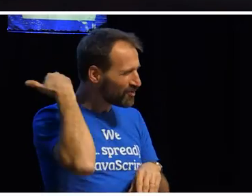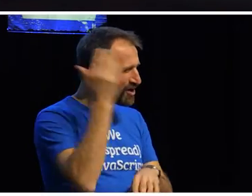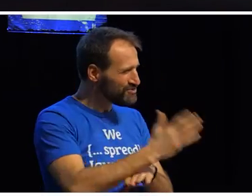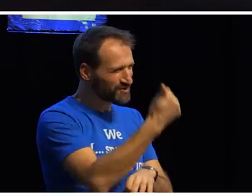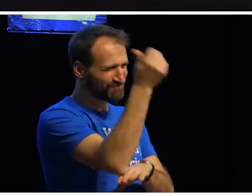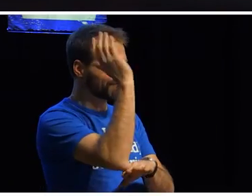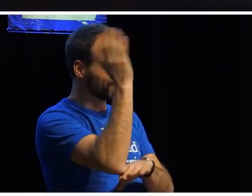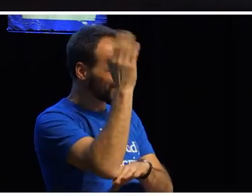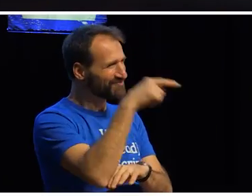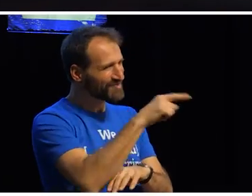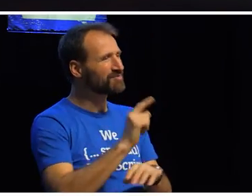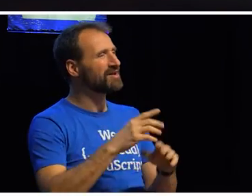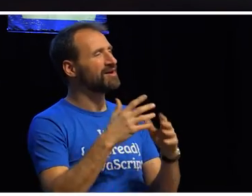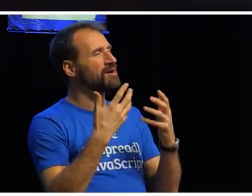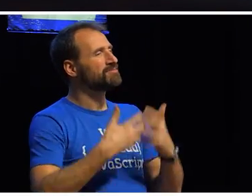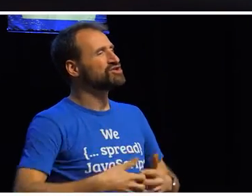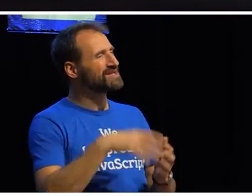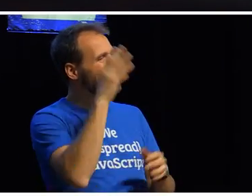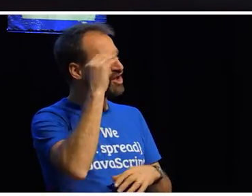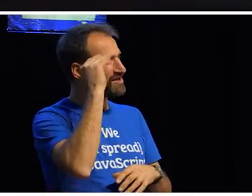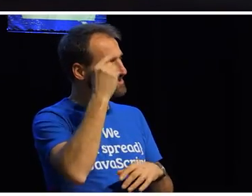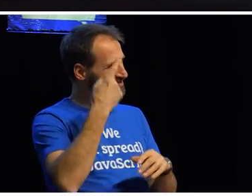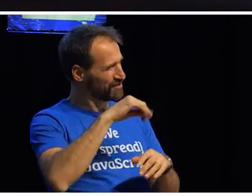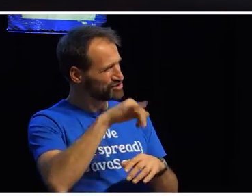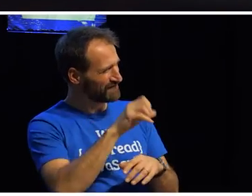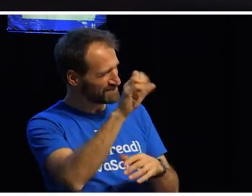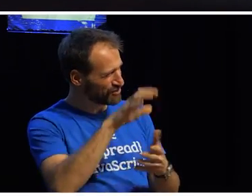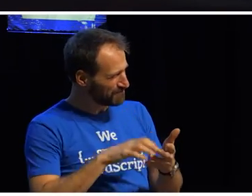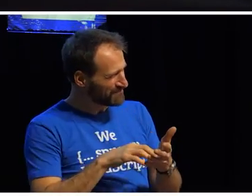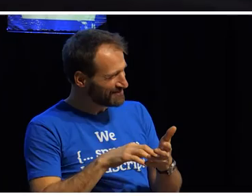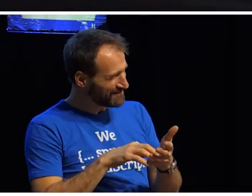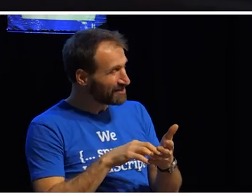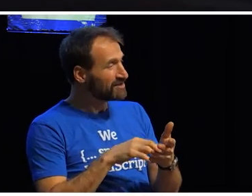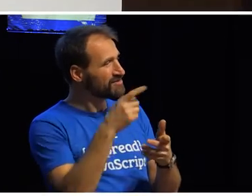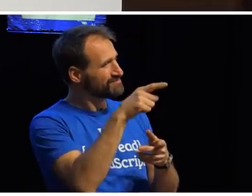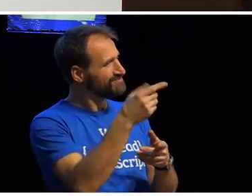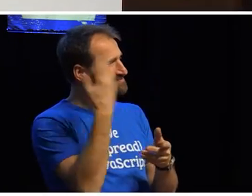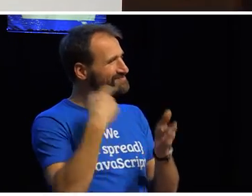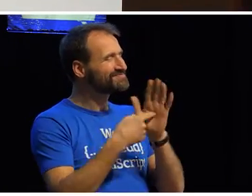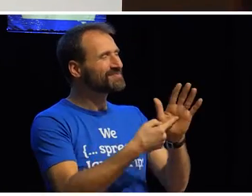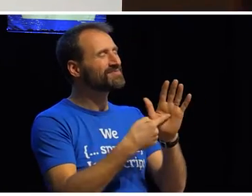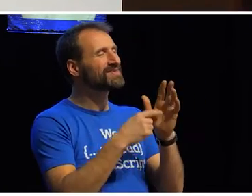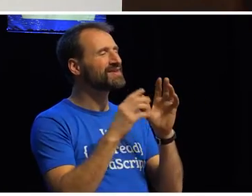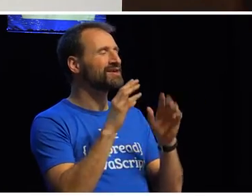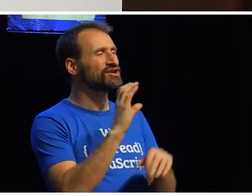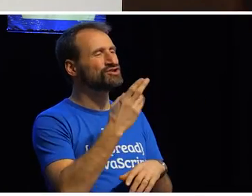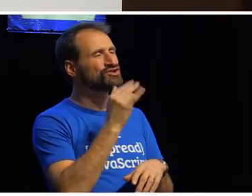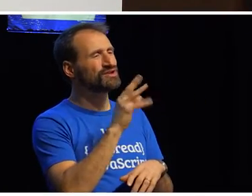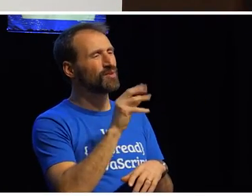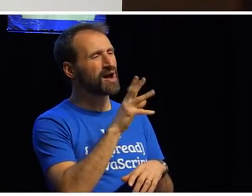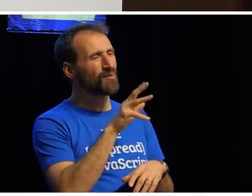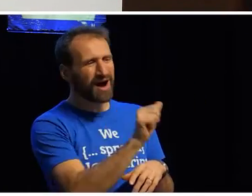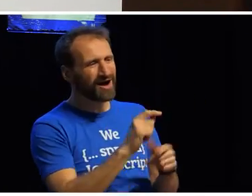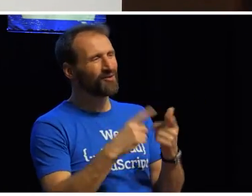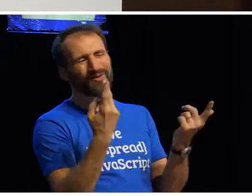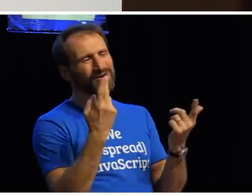you doing this machine learning with JavaScript. In that case, you know, he was showing this chihuahua or muffin kind of detection.